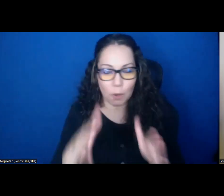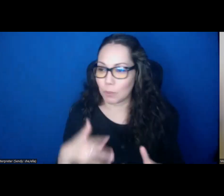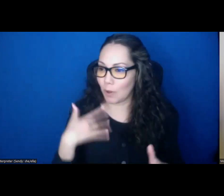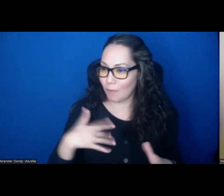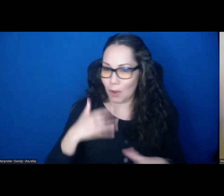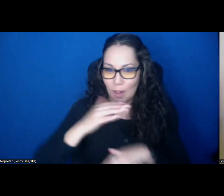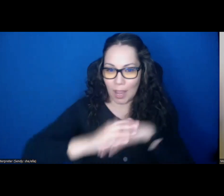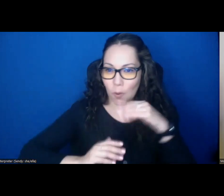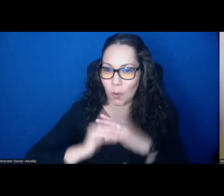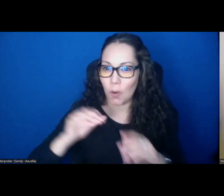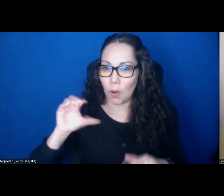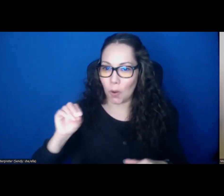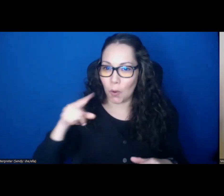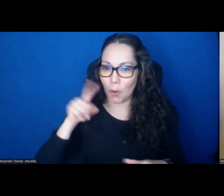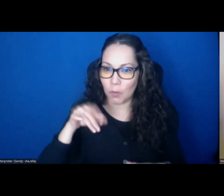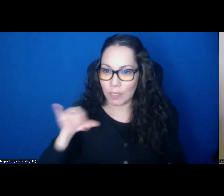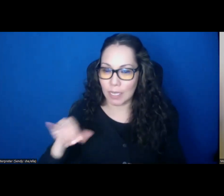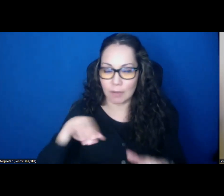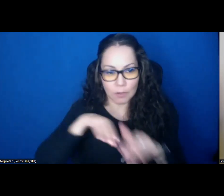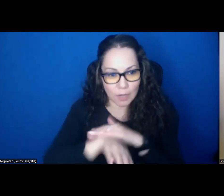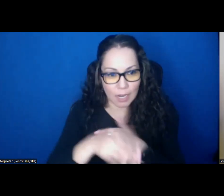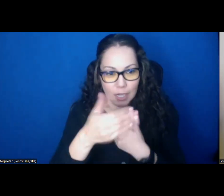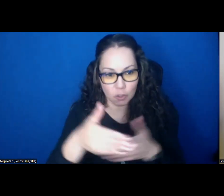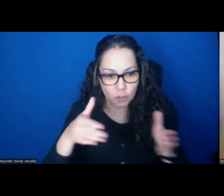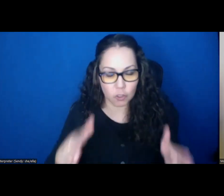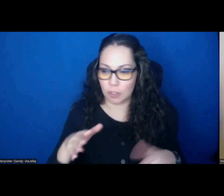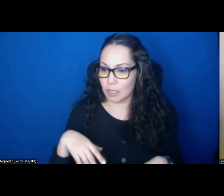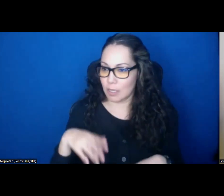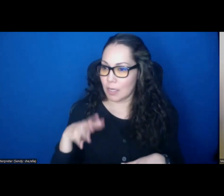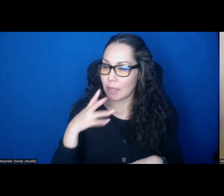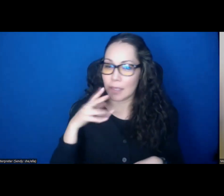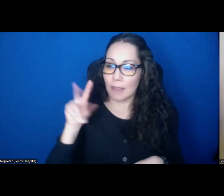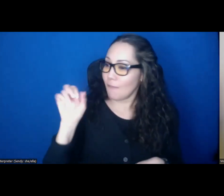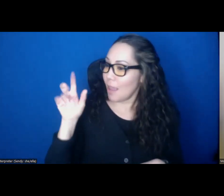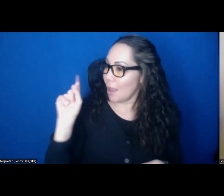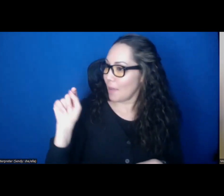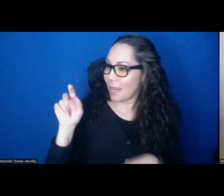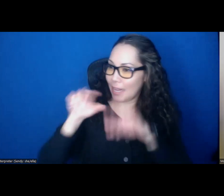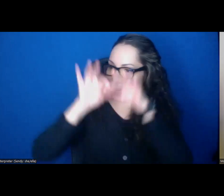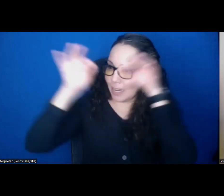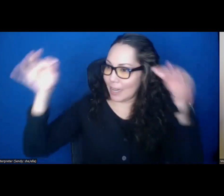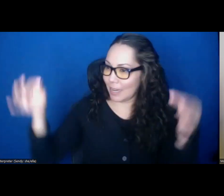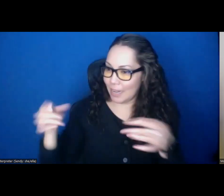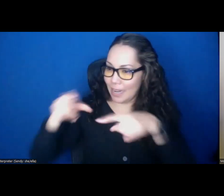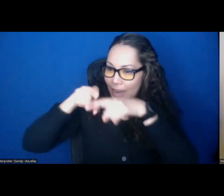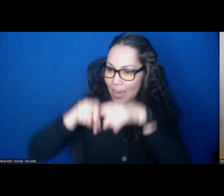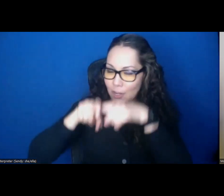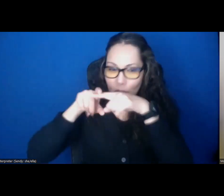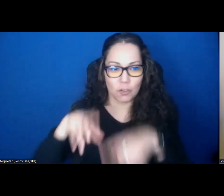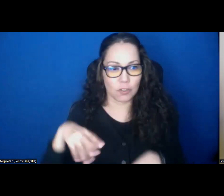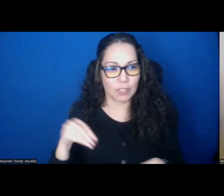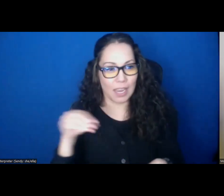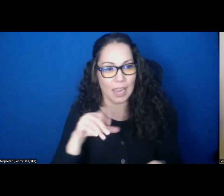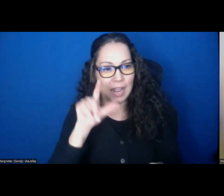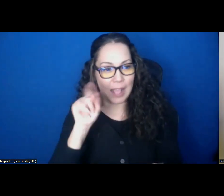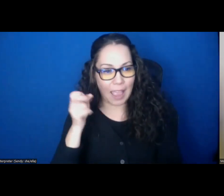like home from the moment she entered, right down to the velvet hangers in her closet and the lavender aroma from her humidifier.